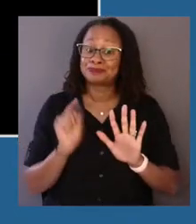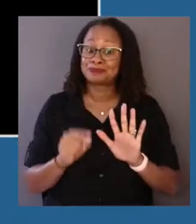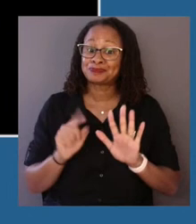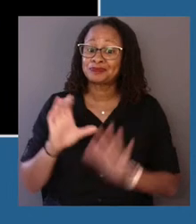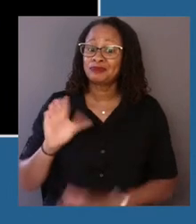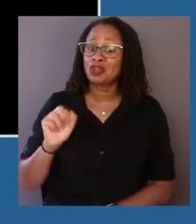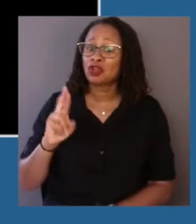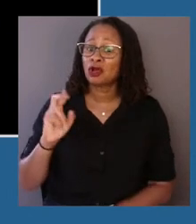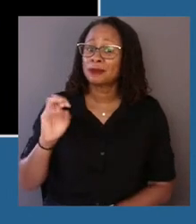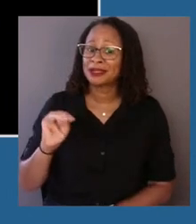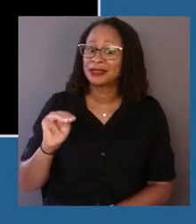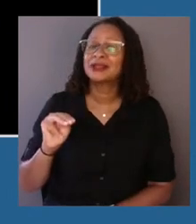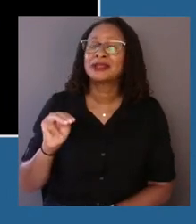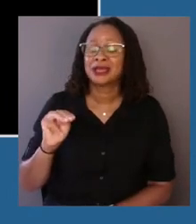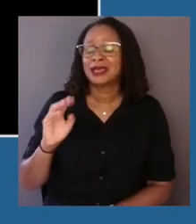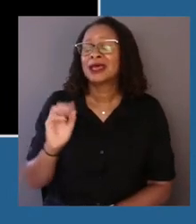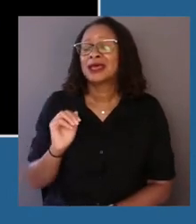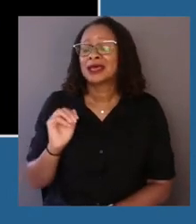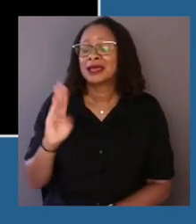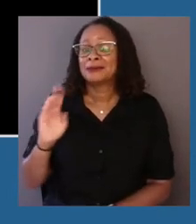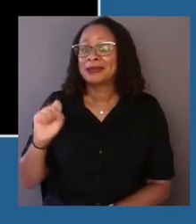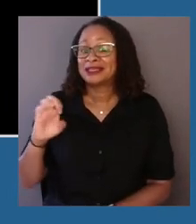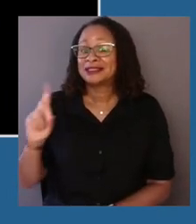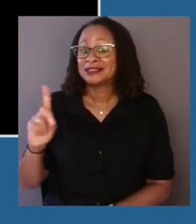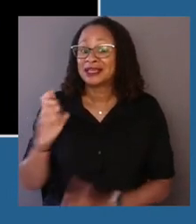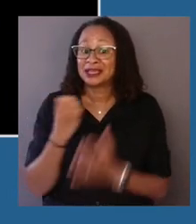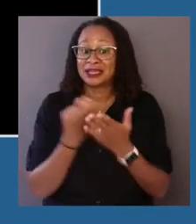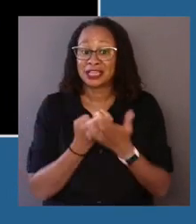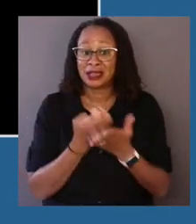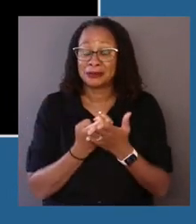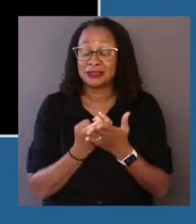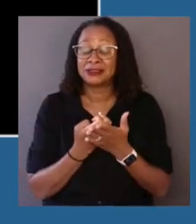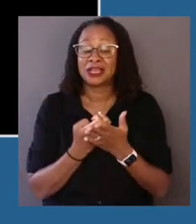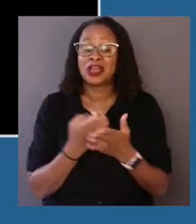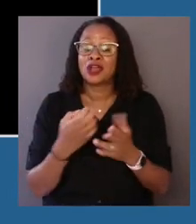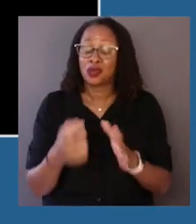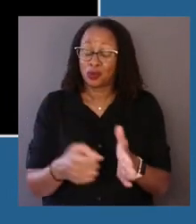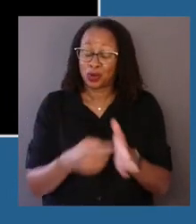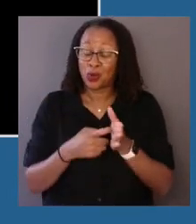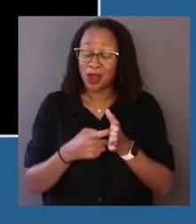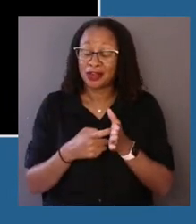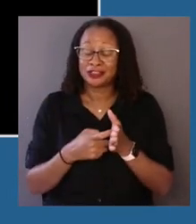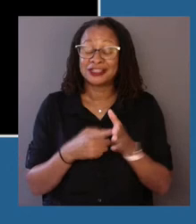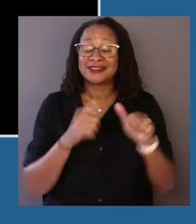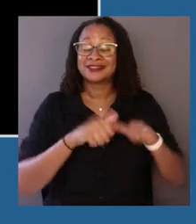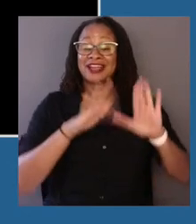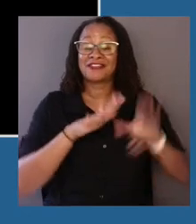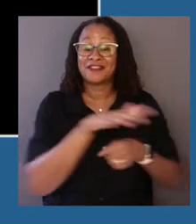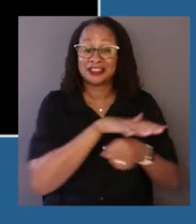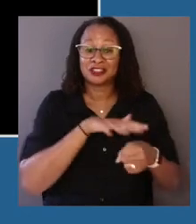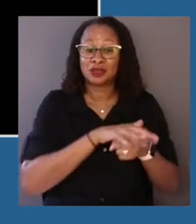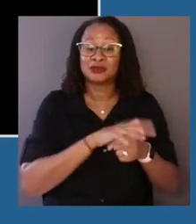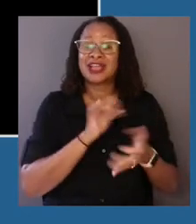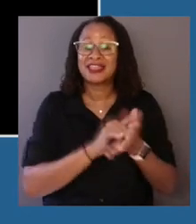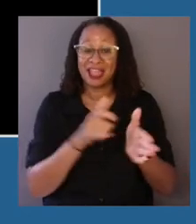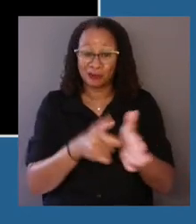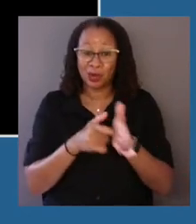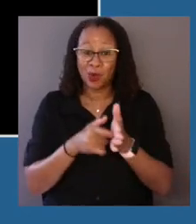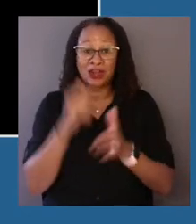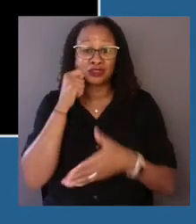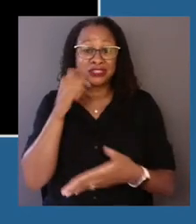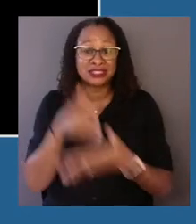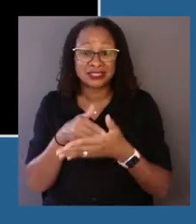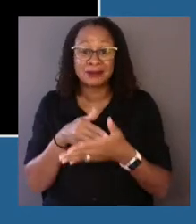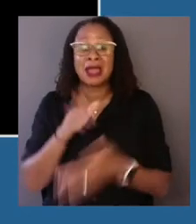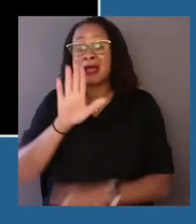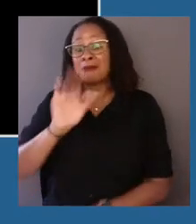economy, requires sacrifice zones, and sacrifice zones require racism. And by fighting back